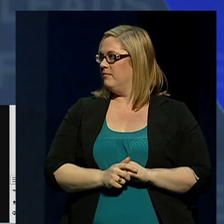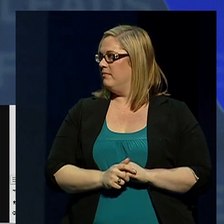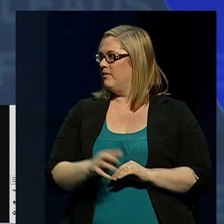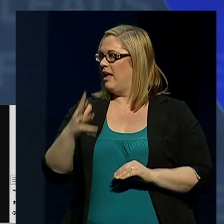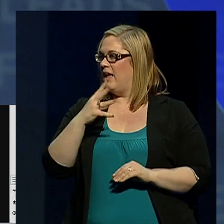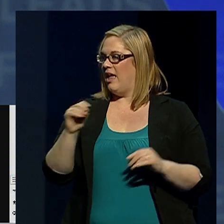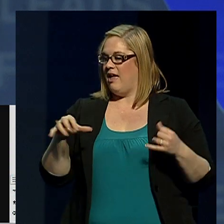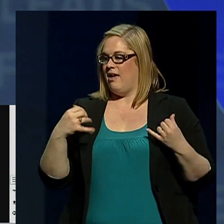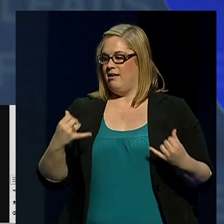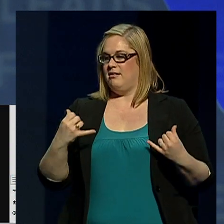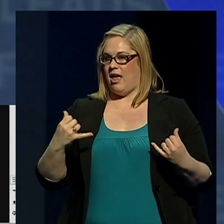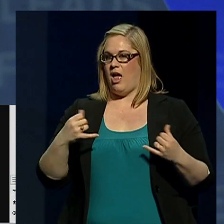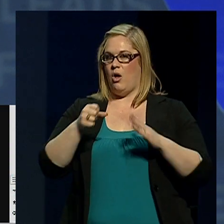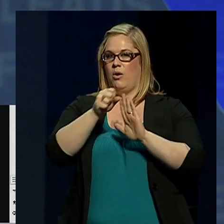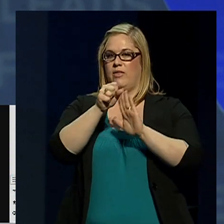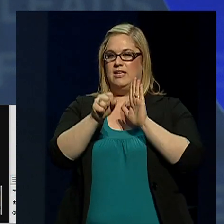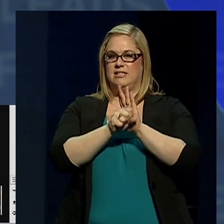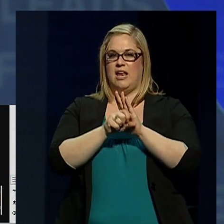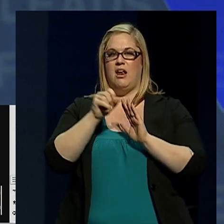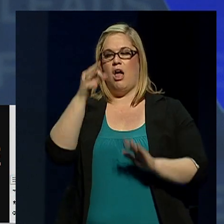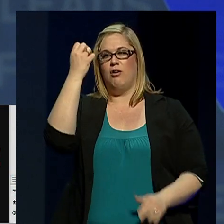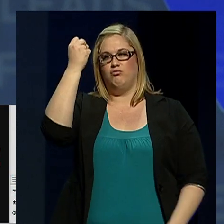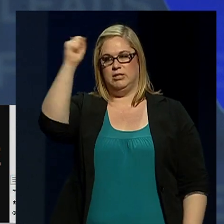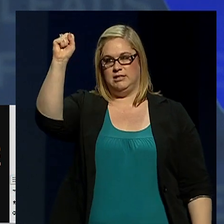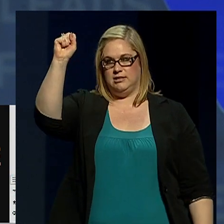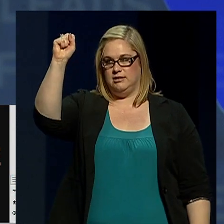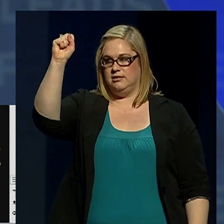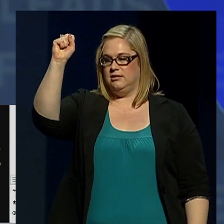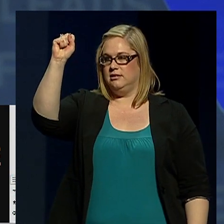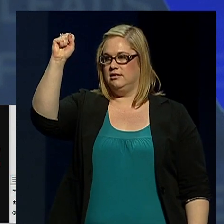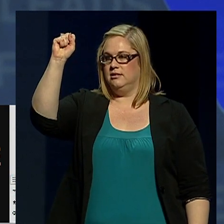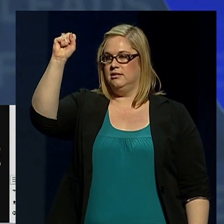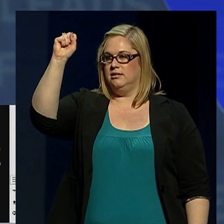and now the state of resistance.